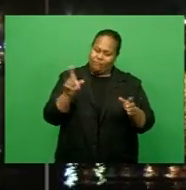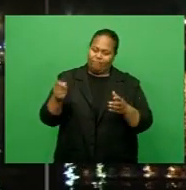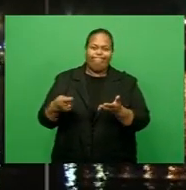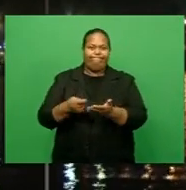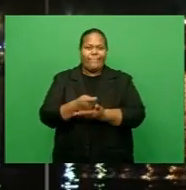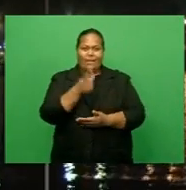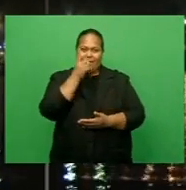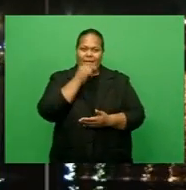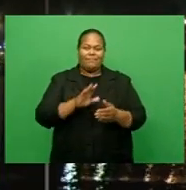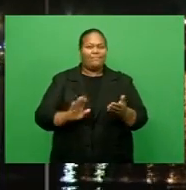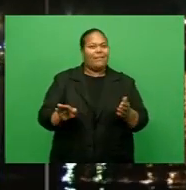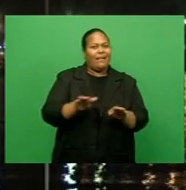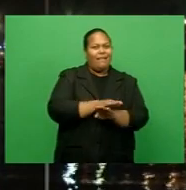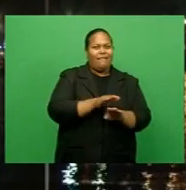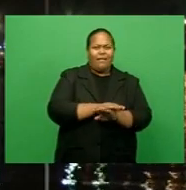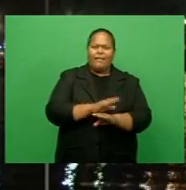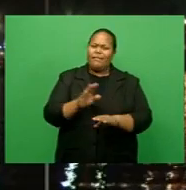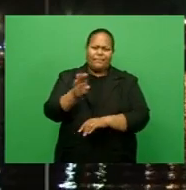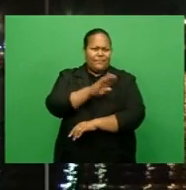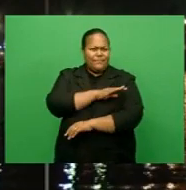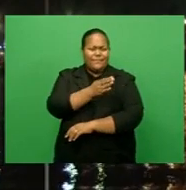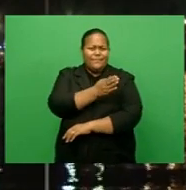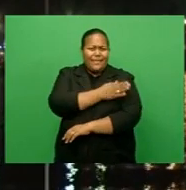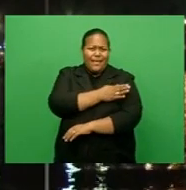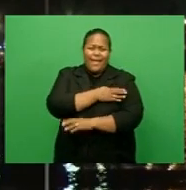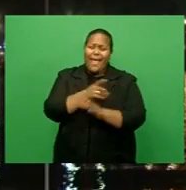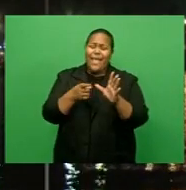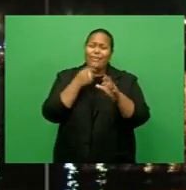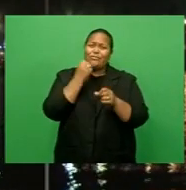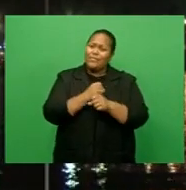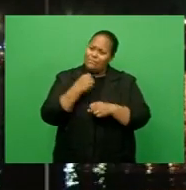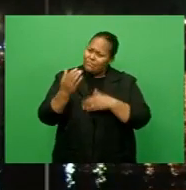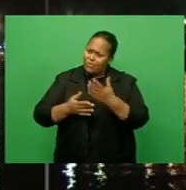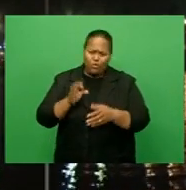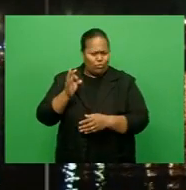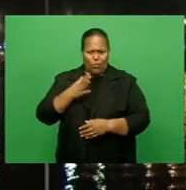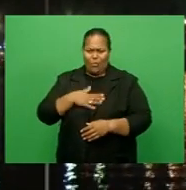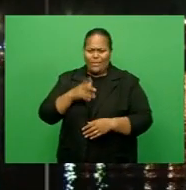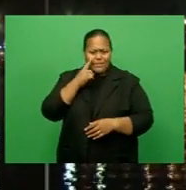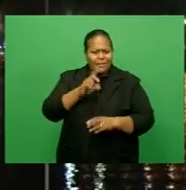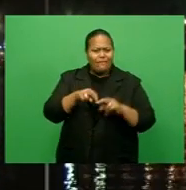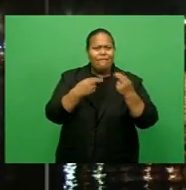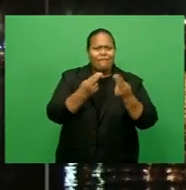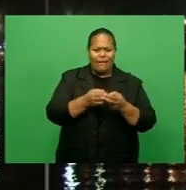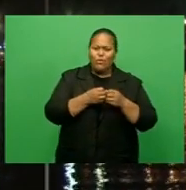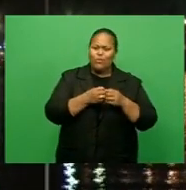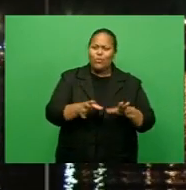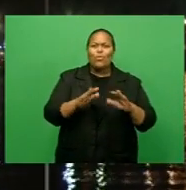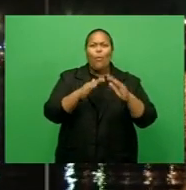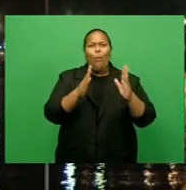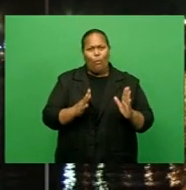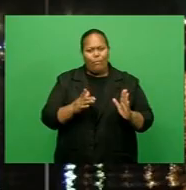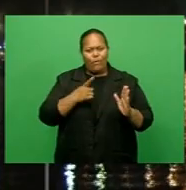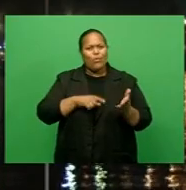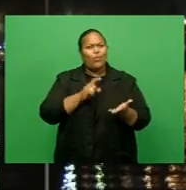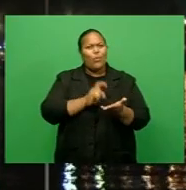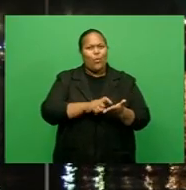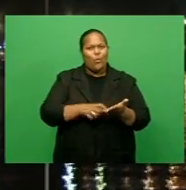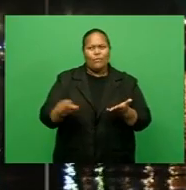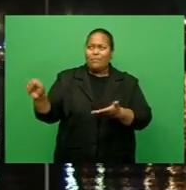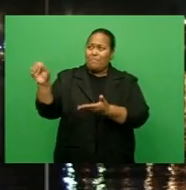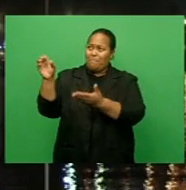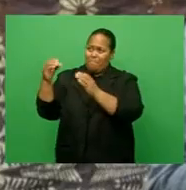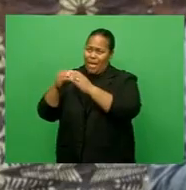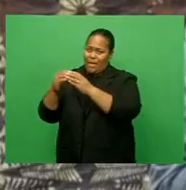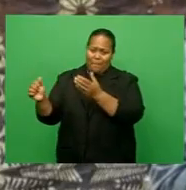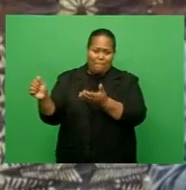want to see families lose their homes to mortgagee sales, and therefore discussions are underway with the FNPF. Kelly Vavala reports.